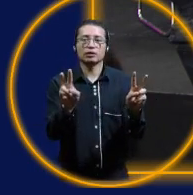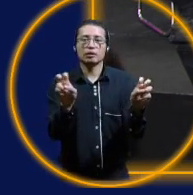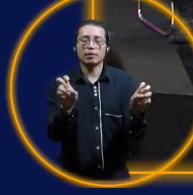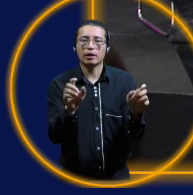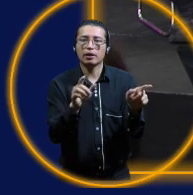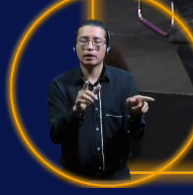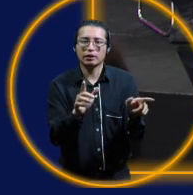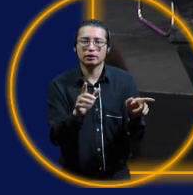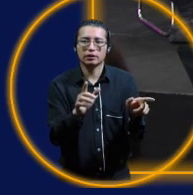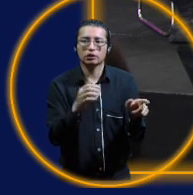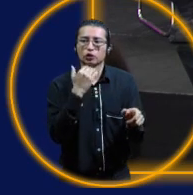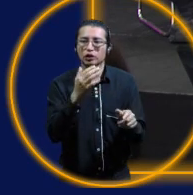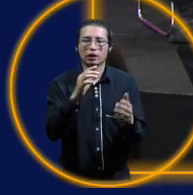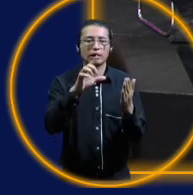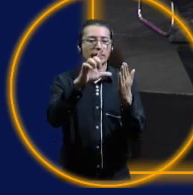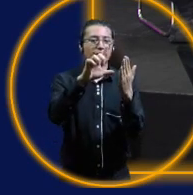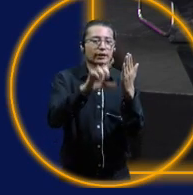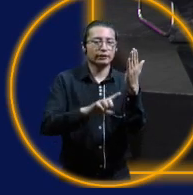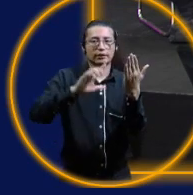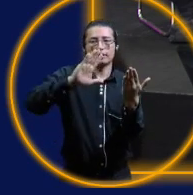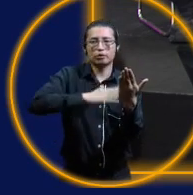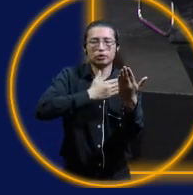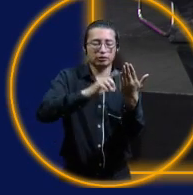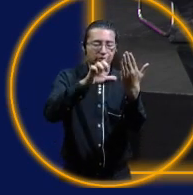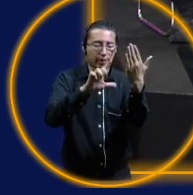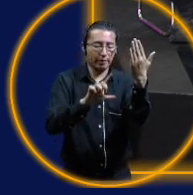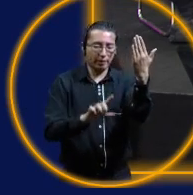playlists generally. Yeah.